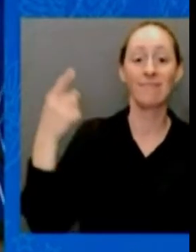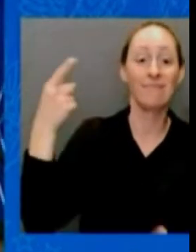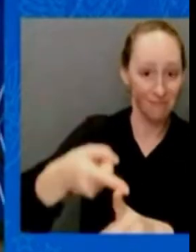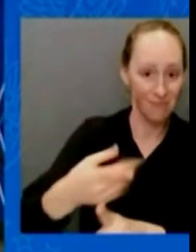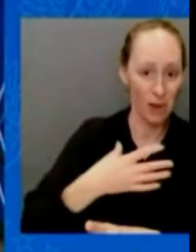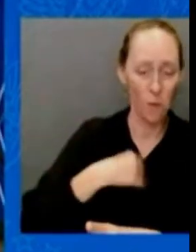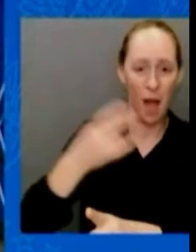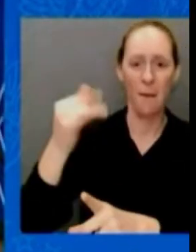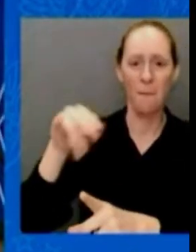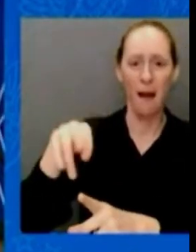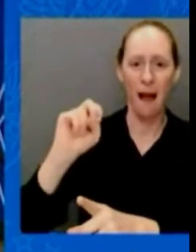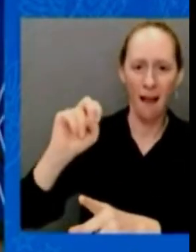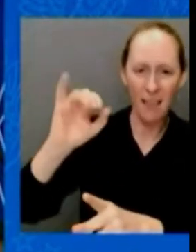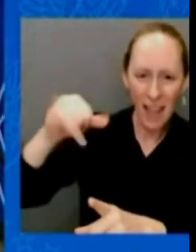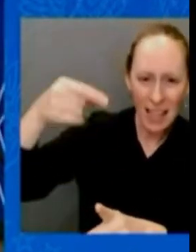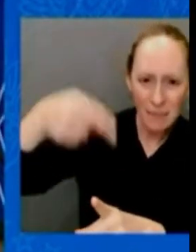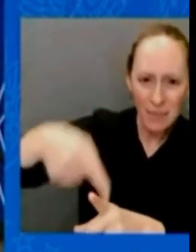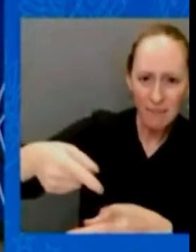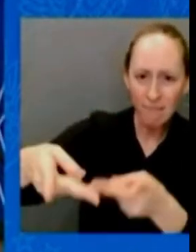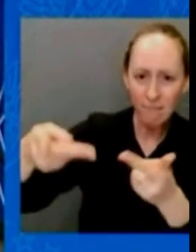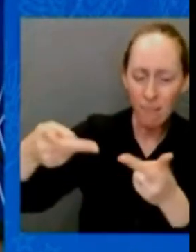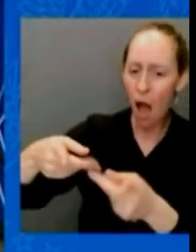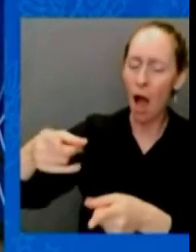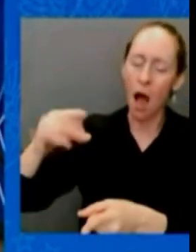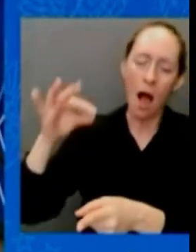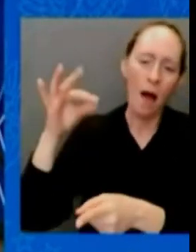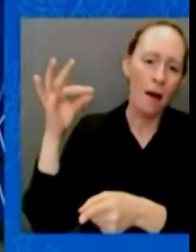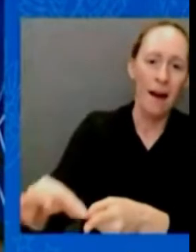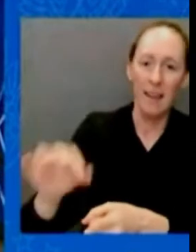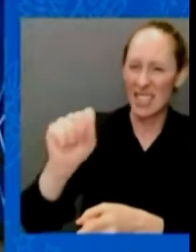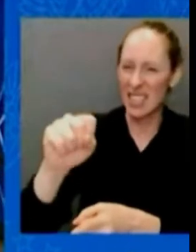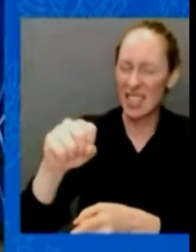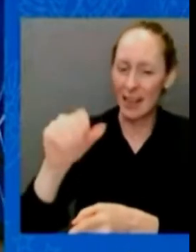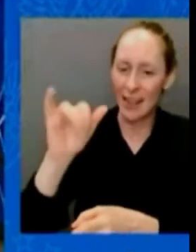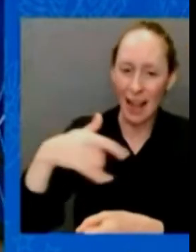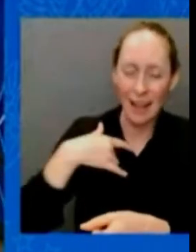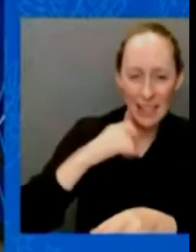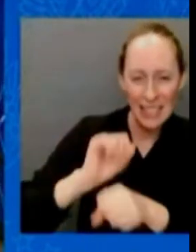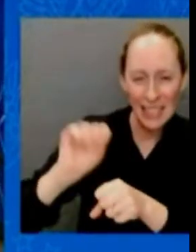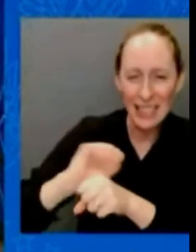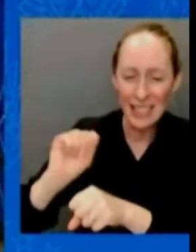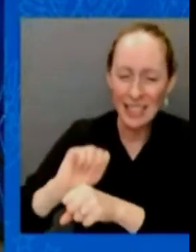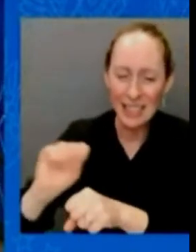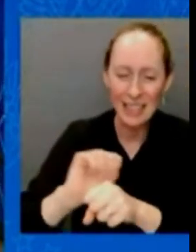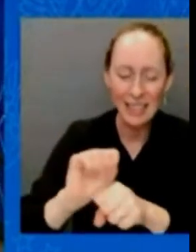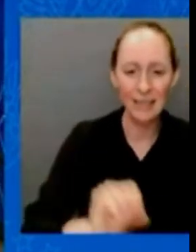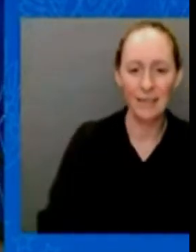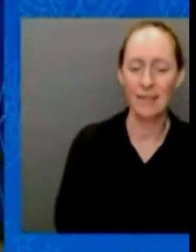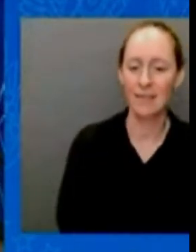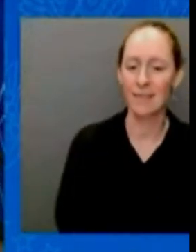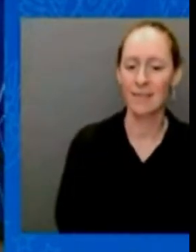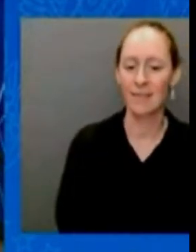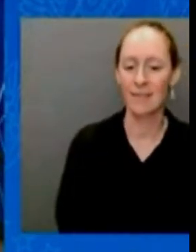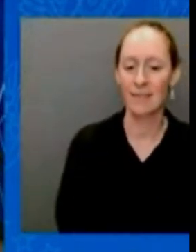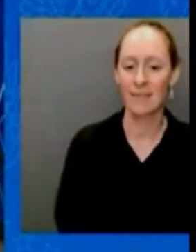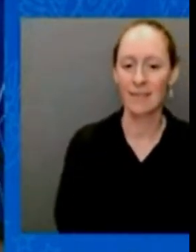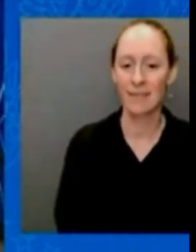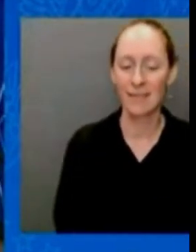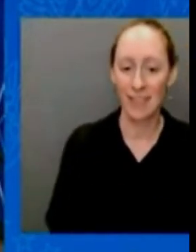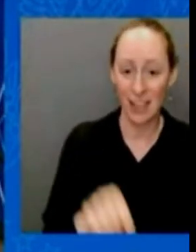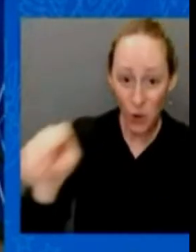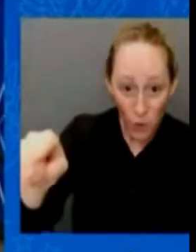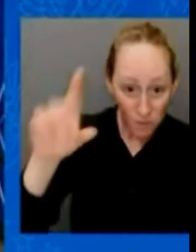you will be going to many more great celebrations like this from one end of America to the other because of what you